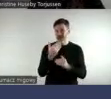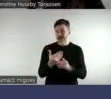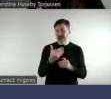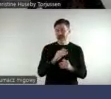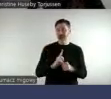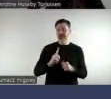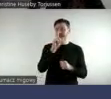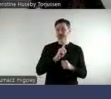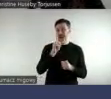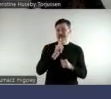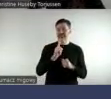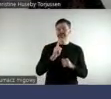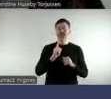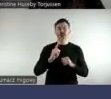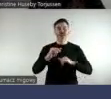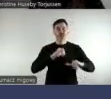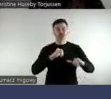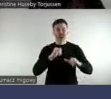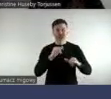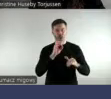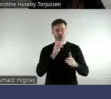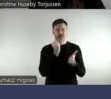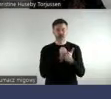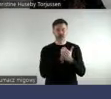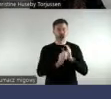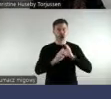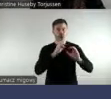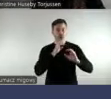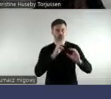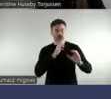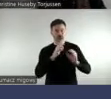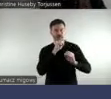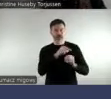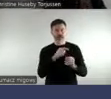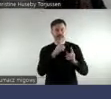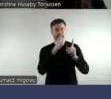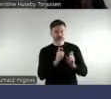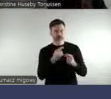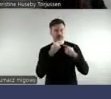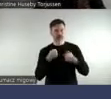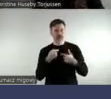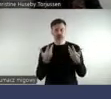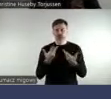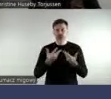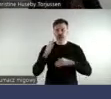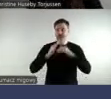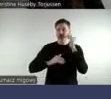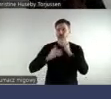start mending all these towers that were down. Next, please.